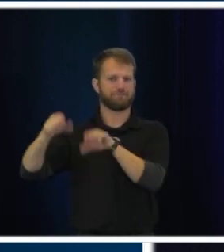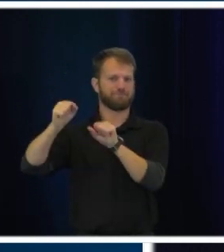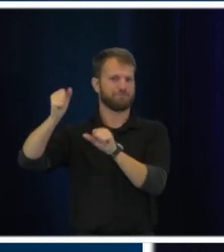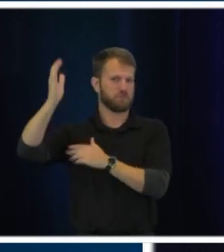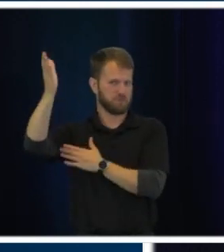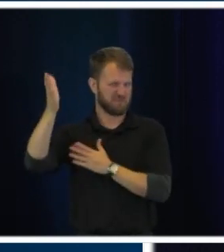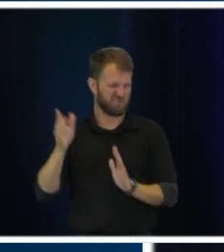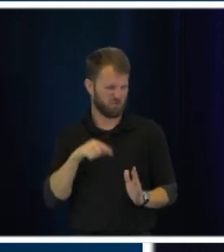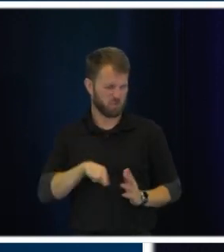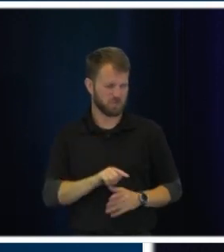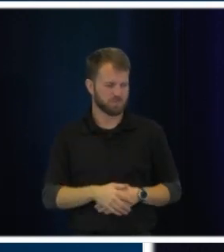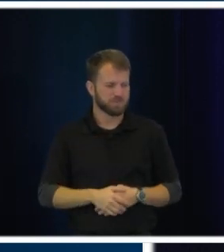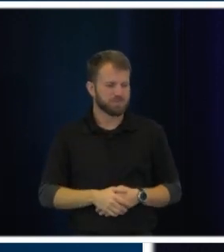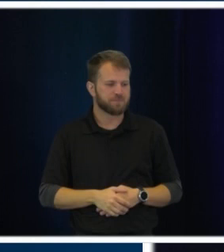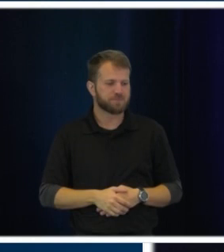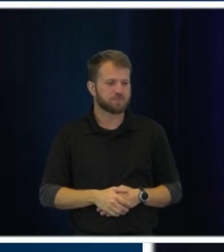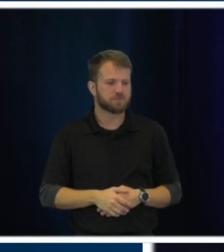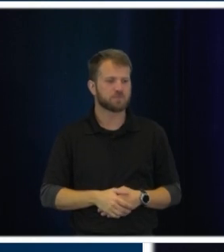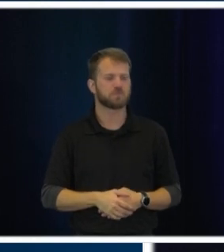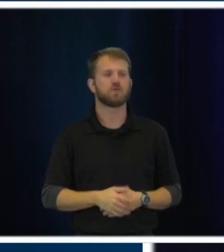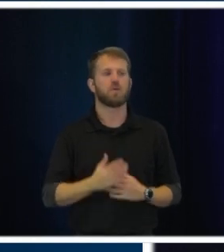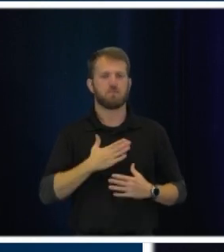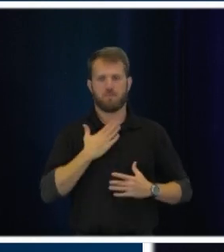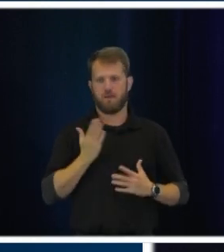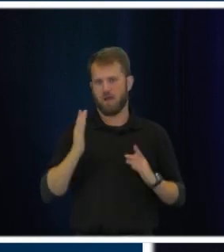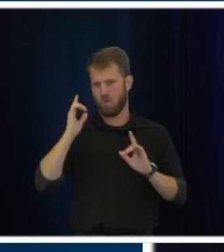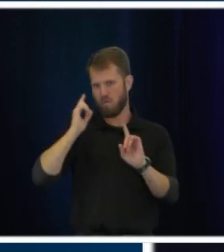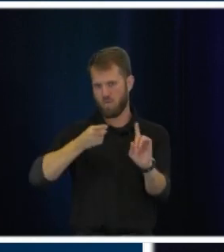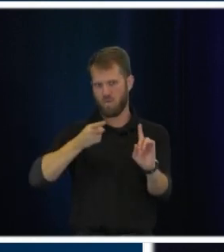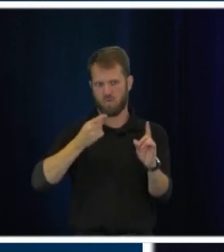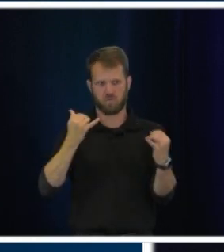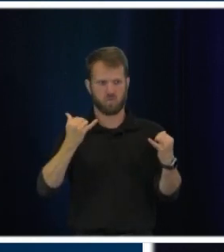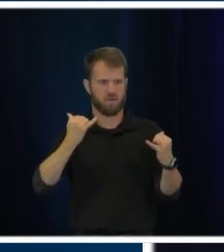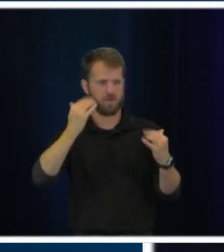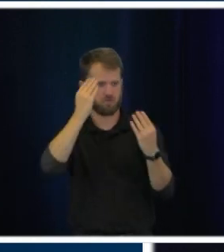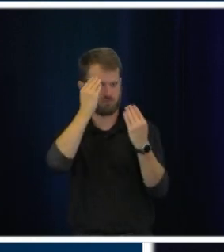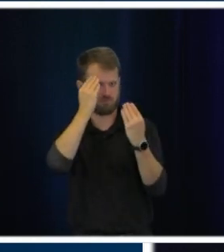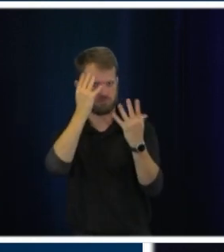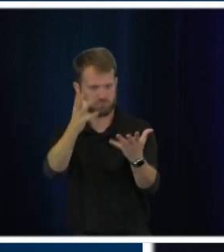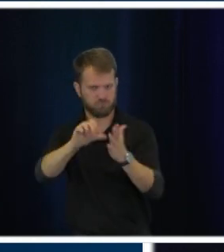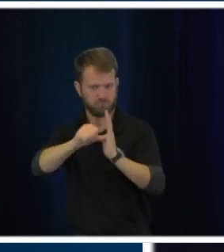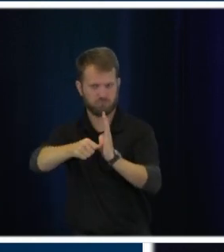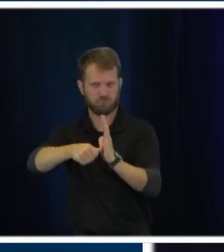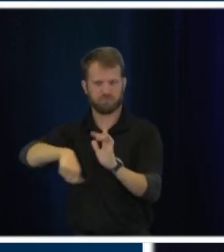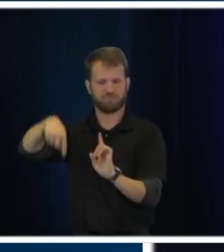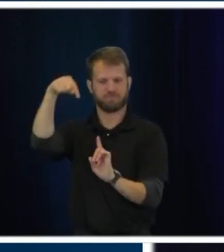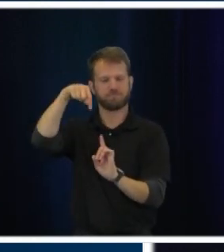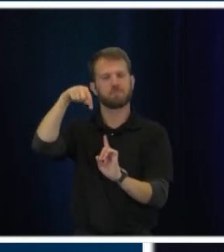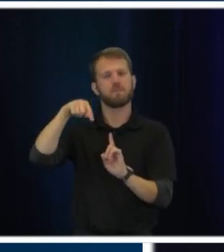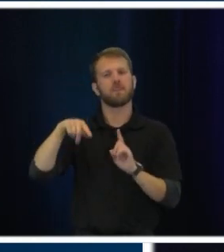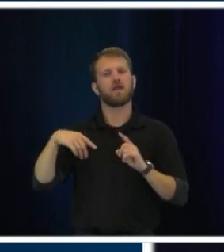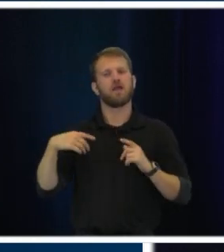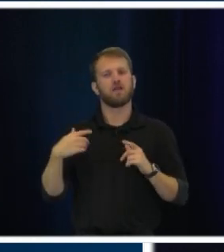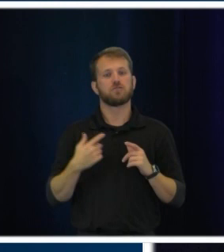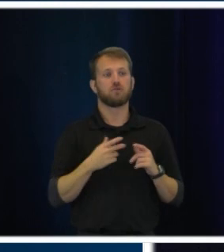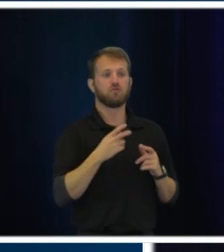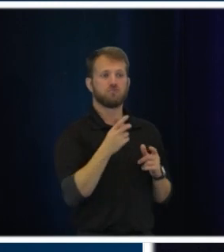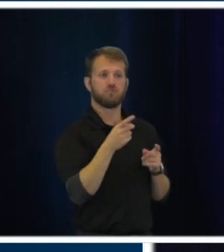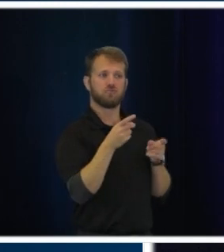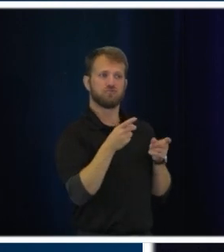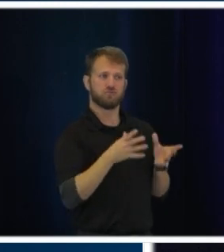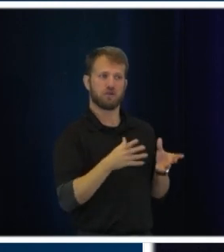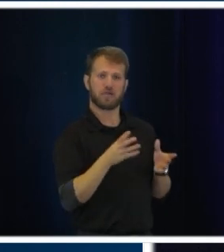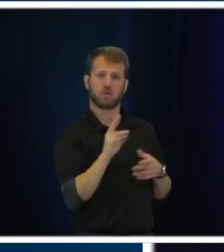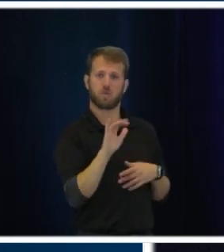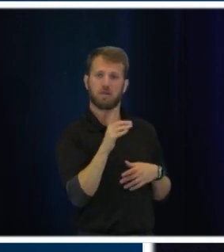I'm hoping that what I can convey to you this morning is really just going a little deeper than what Director William Scott